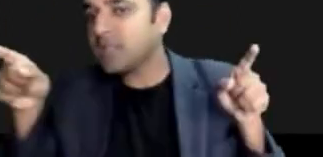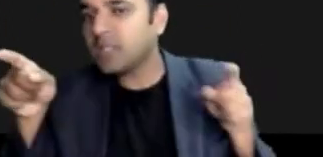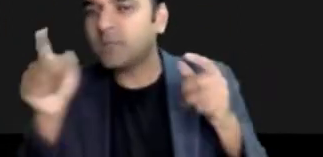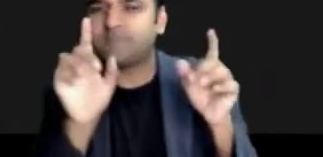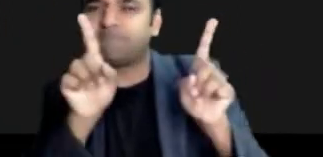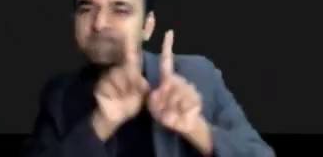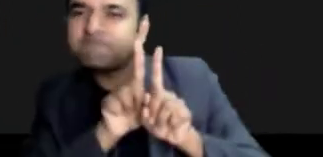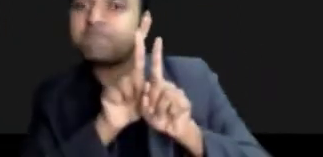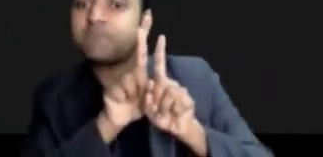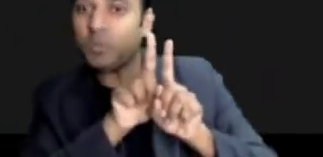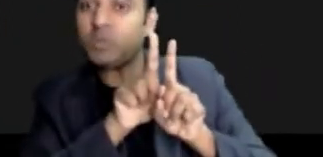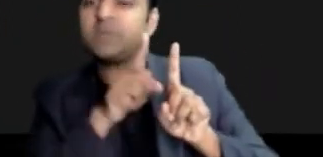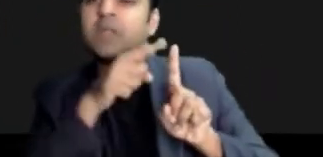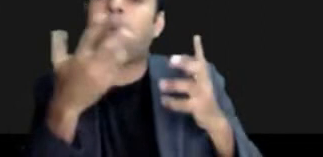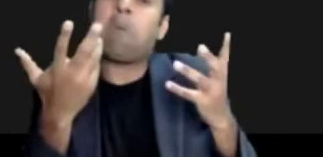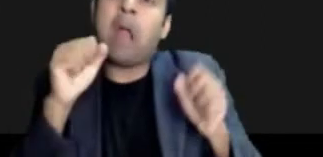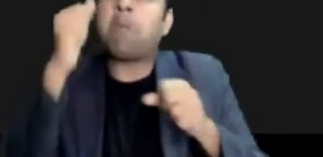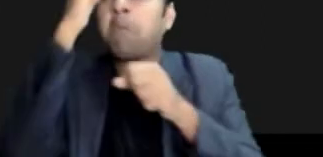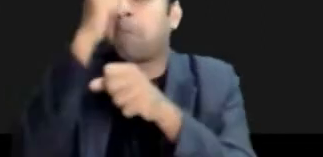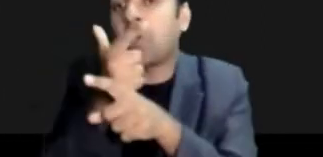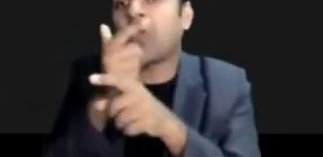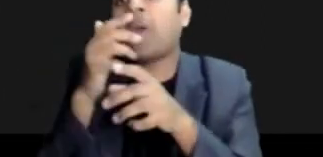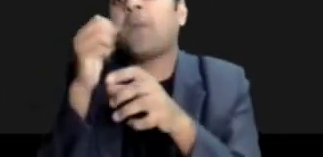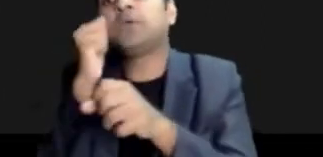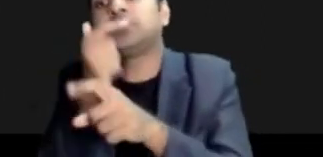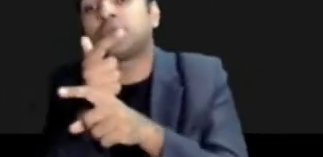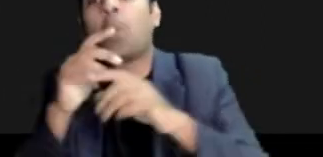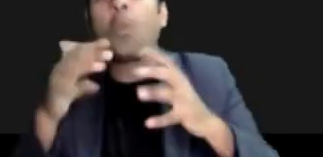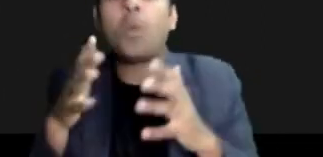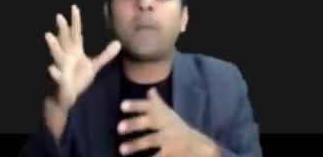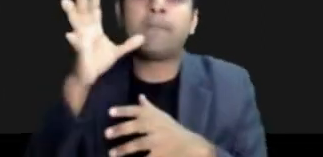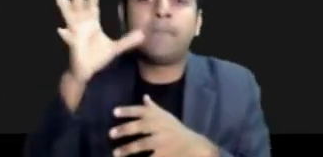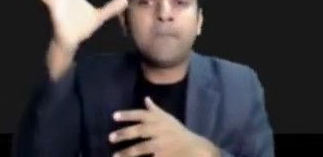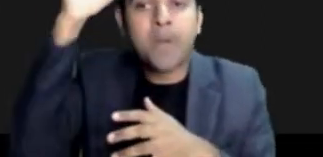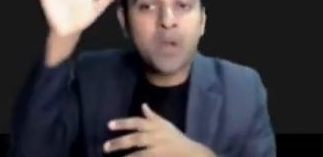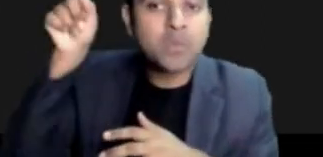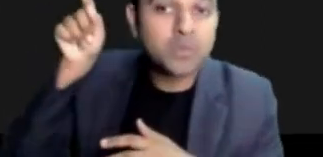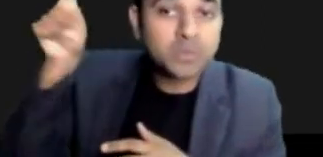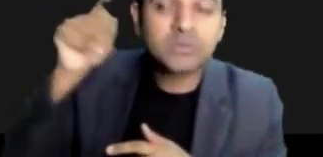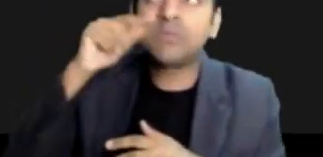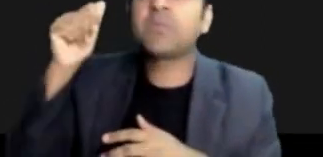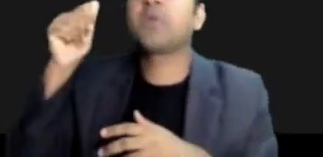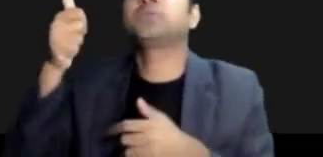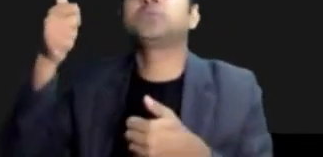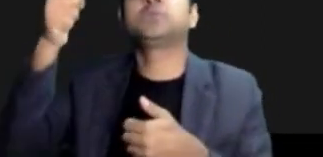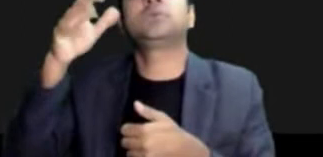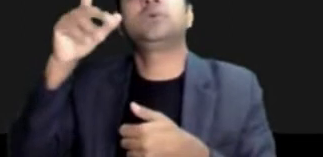friends, who must be able to know how to provide the necessary support to their colleagues